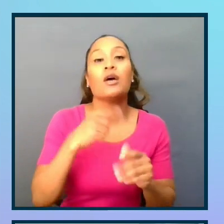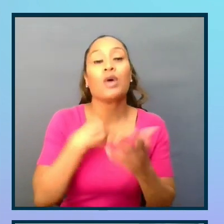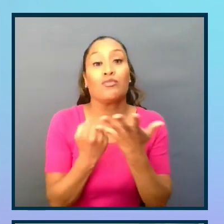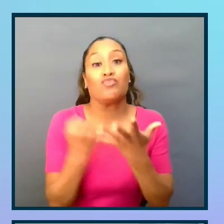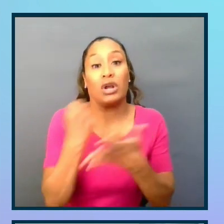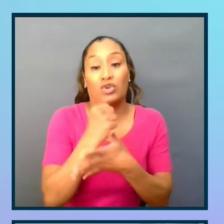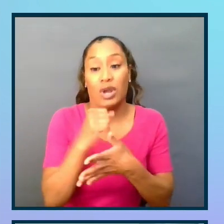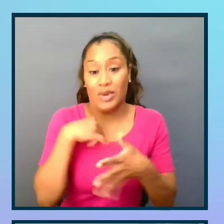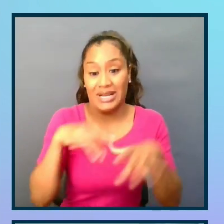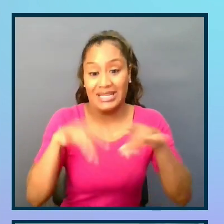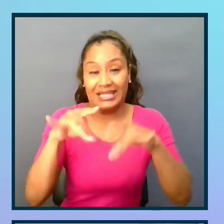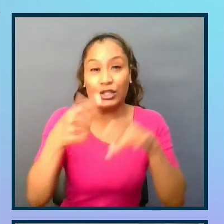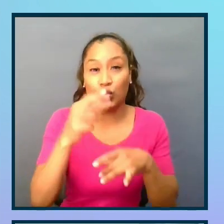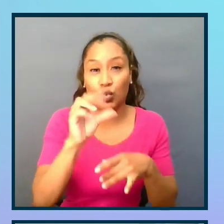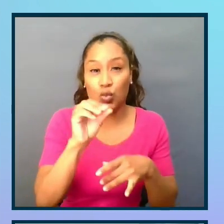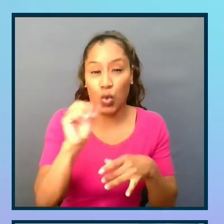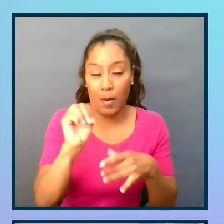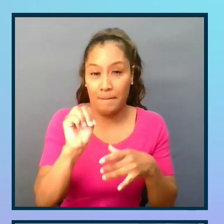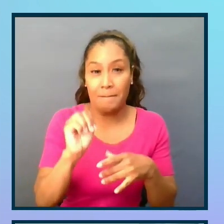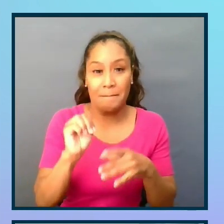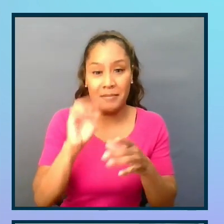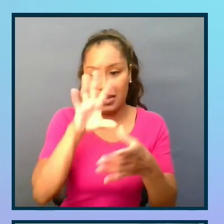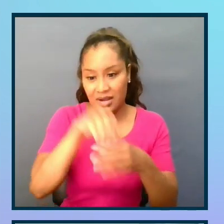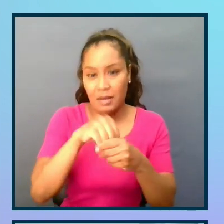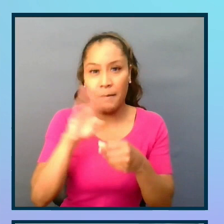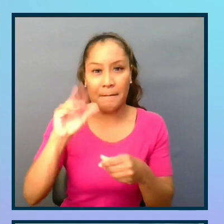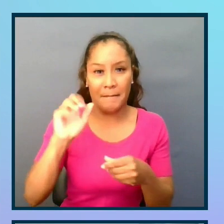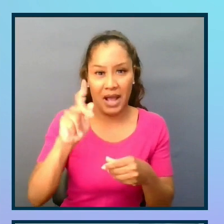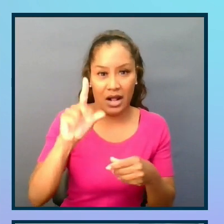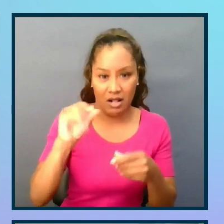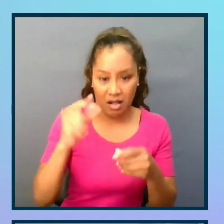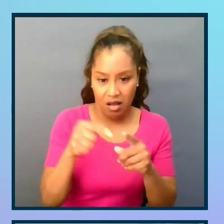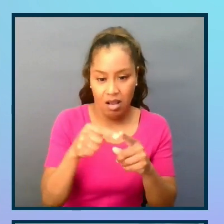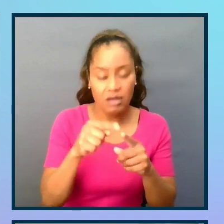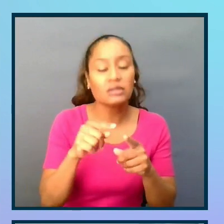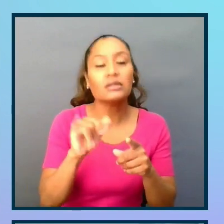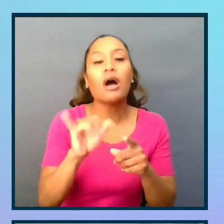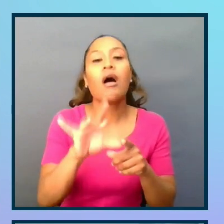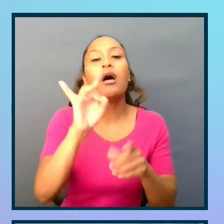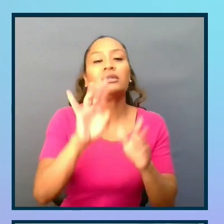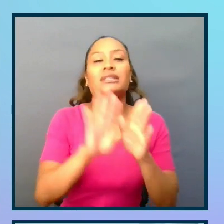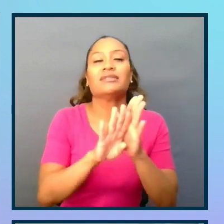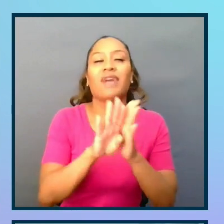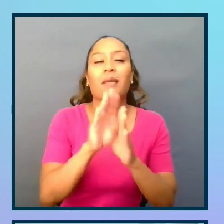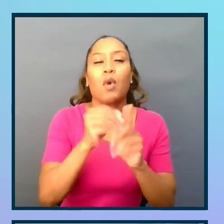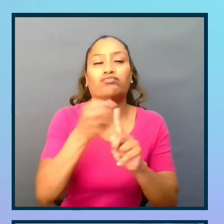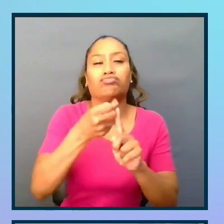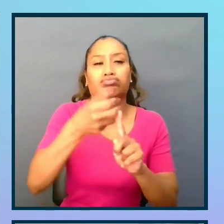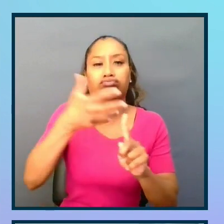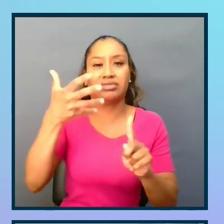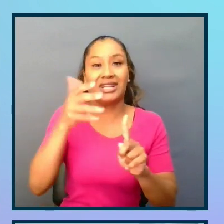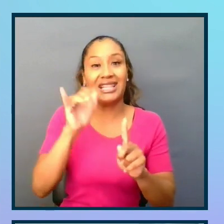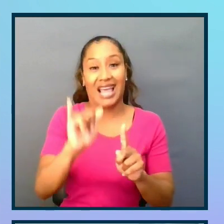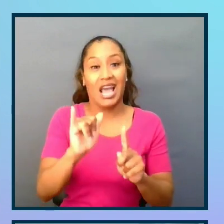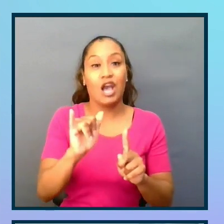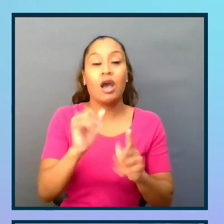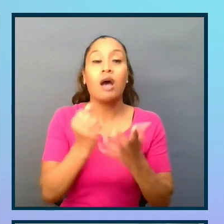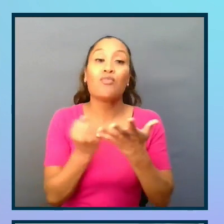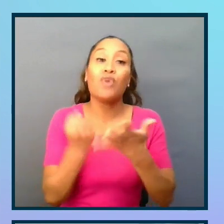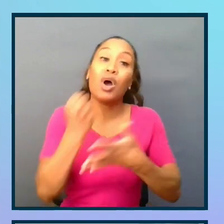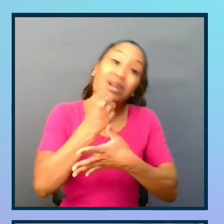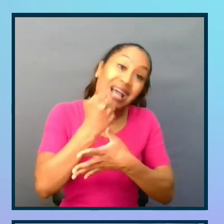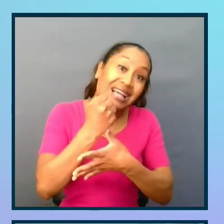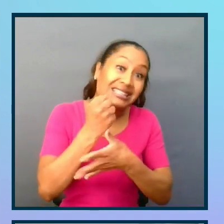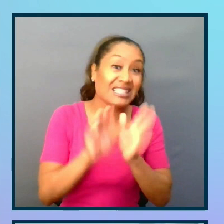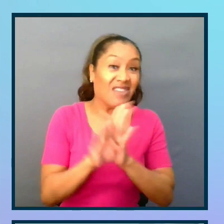that that are in the backlog, and then we develop them. And that sort of piece between prioritize and develop, that's where we're going